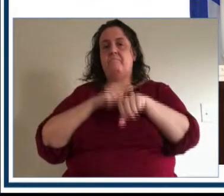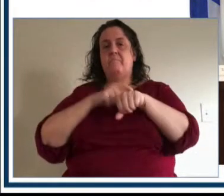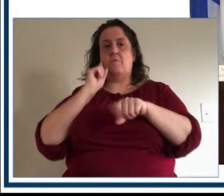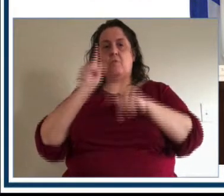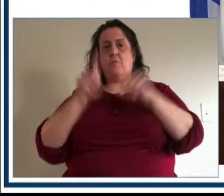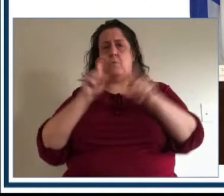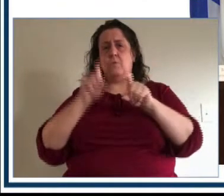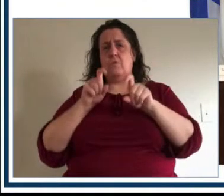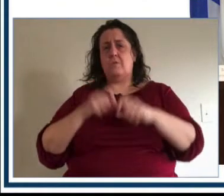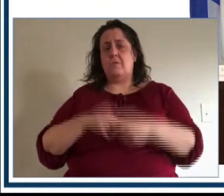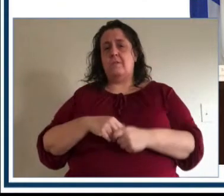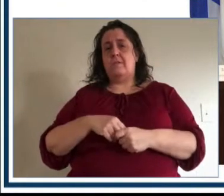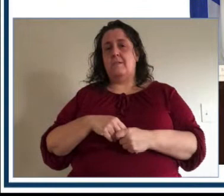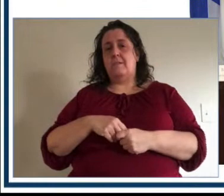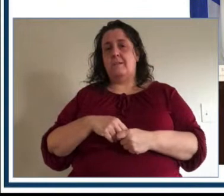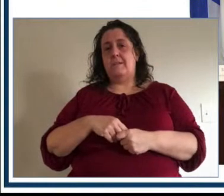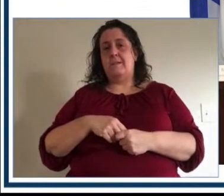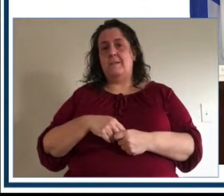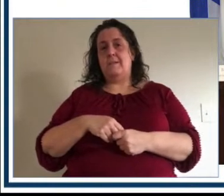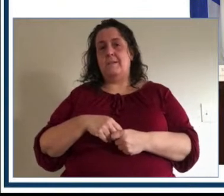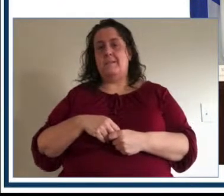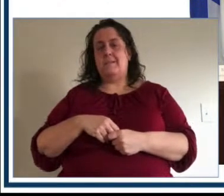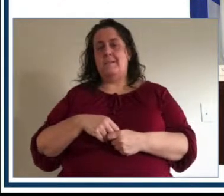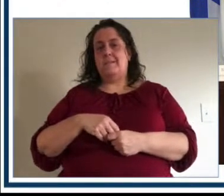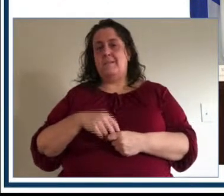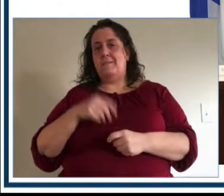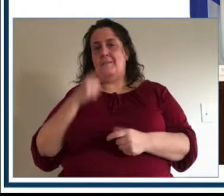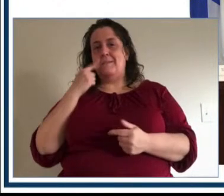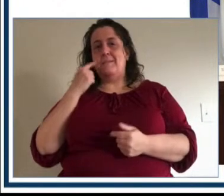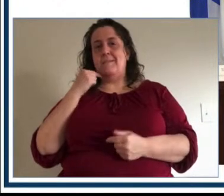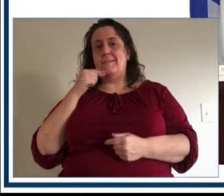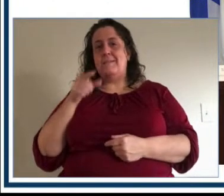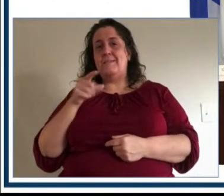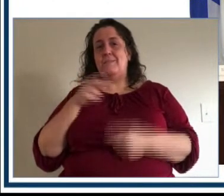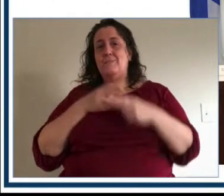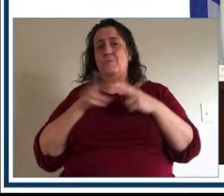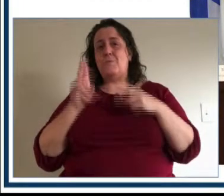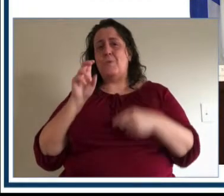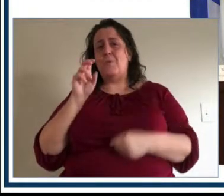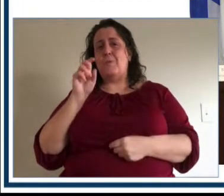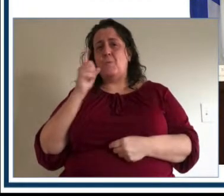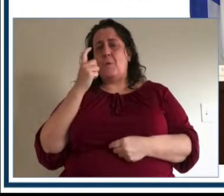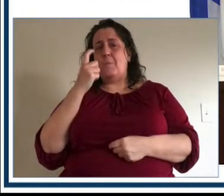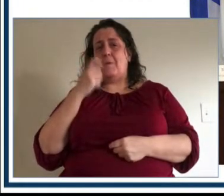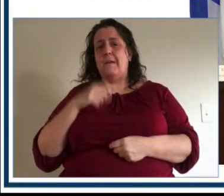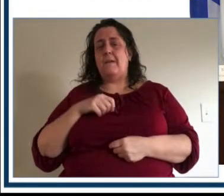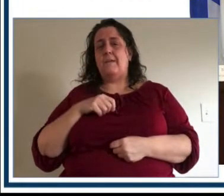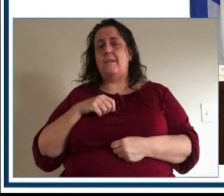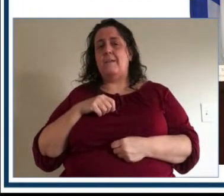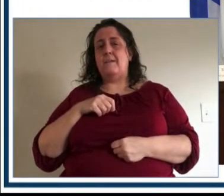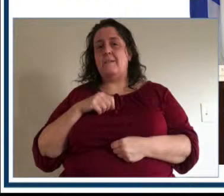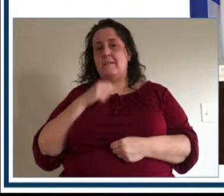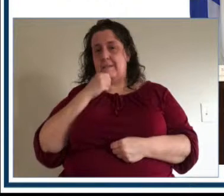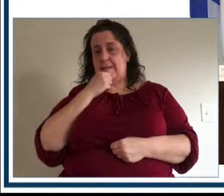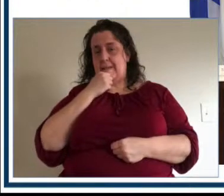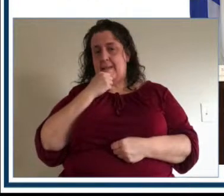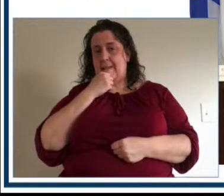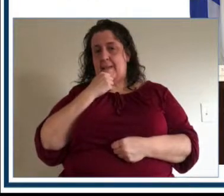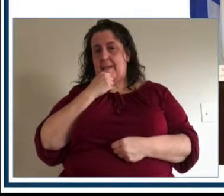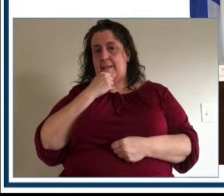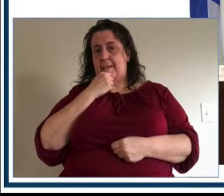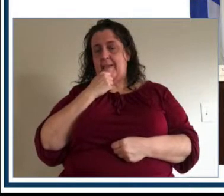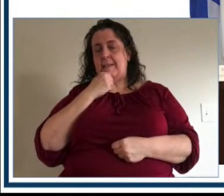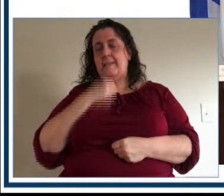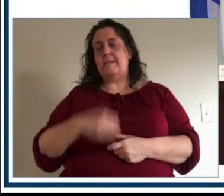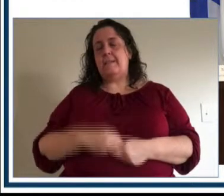Short snapper. Minister Thompson. Minister, what is being done in anticipation of the spread